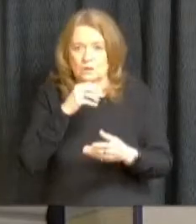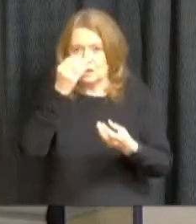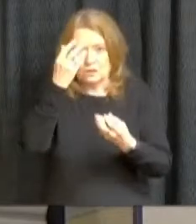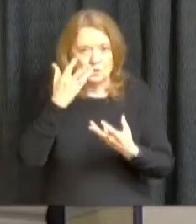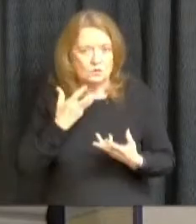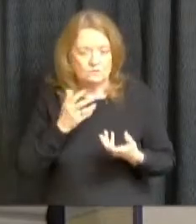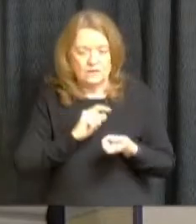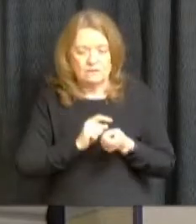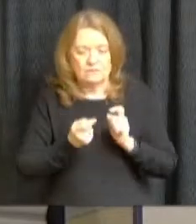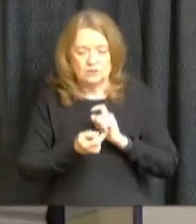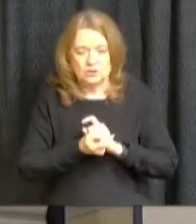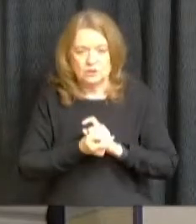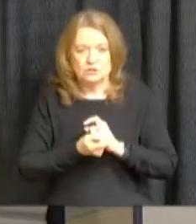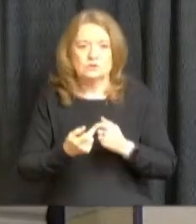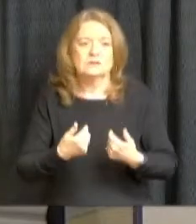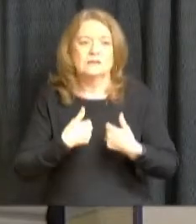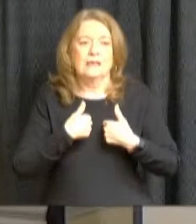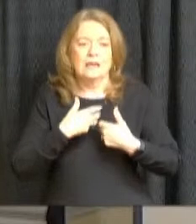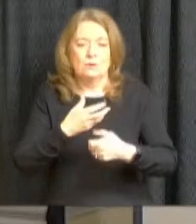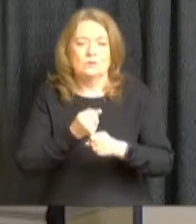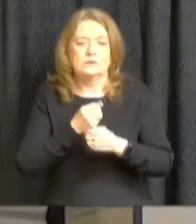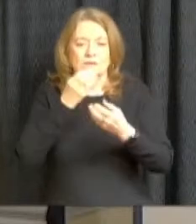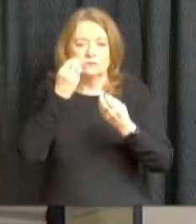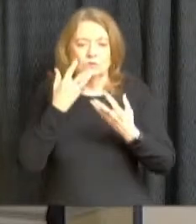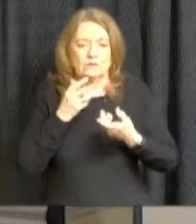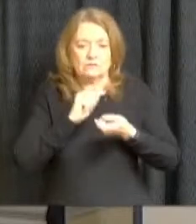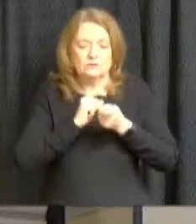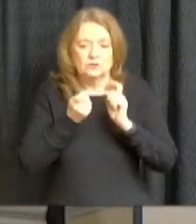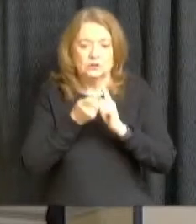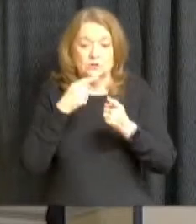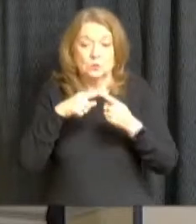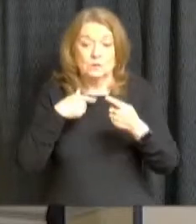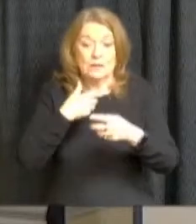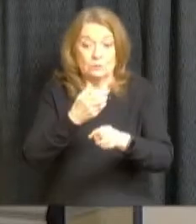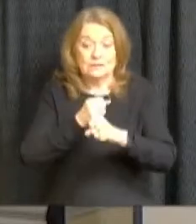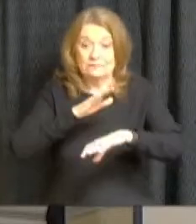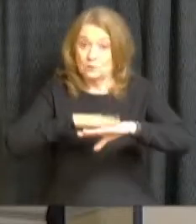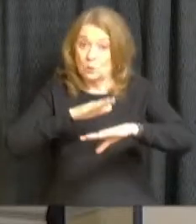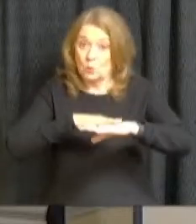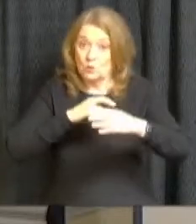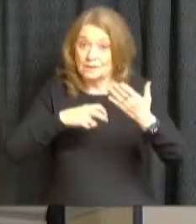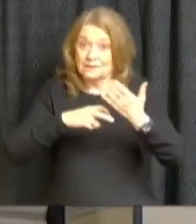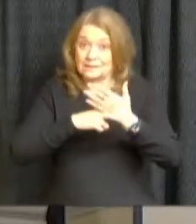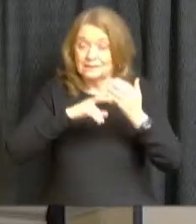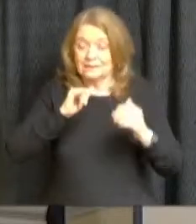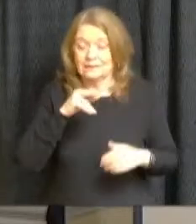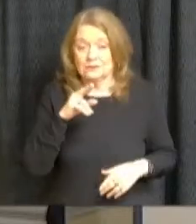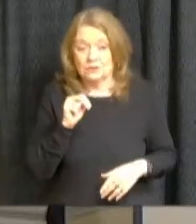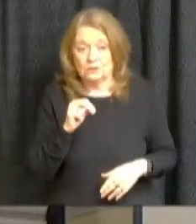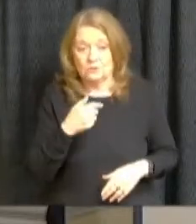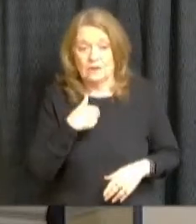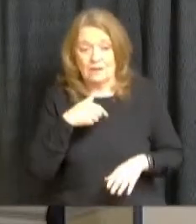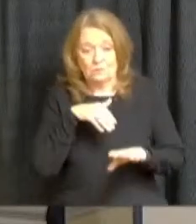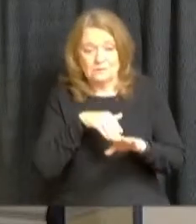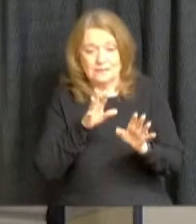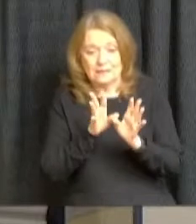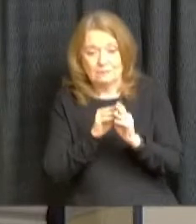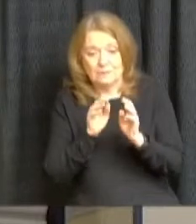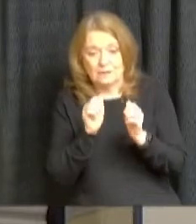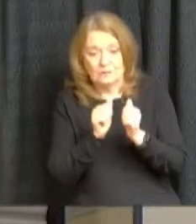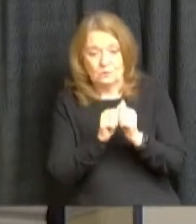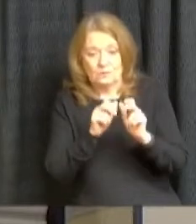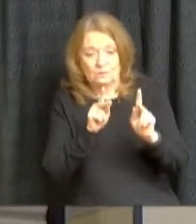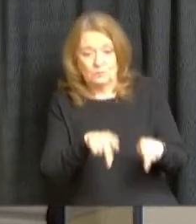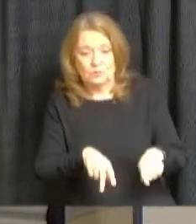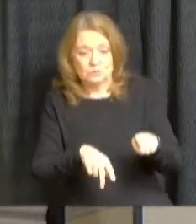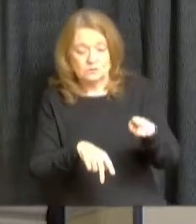of the changes. I received notification of the changes when I received a warning ticket in January. I was at a meeting with a